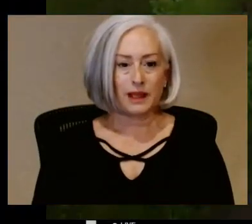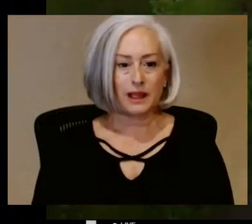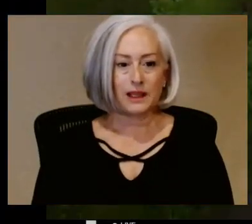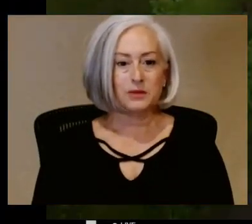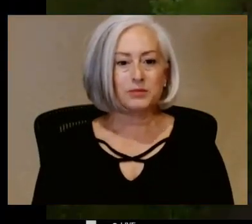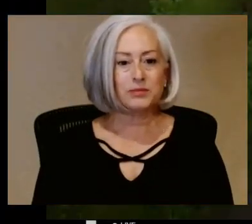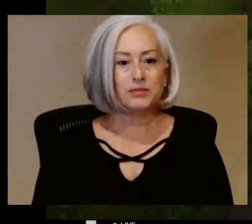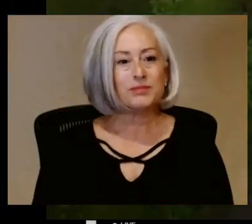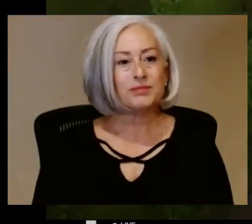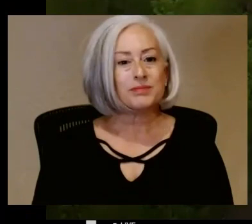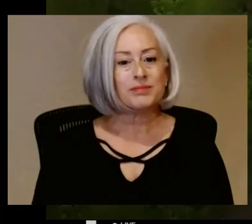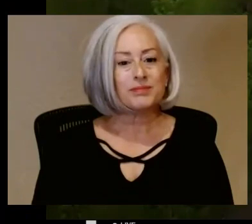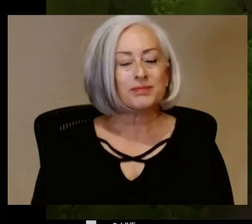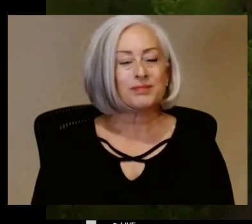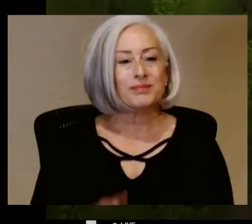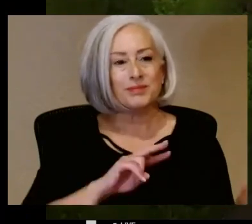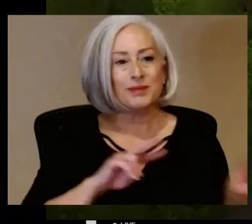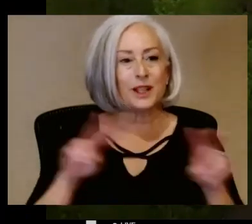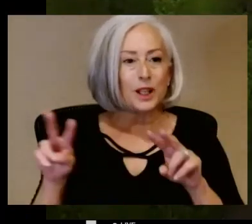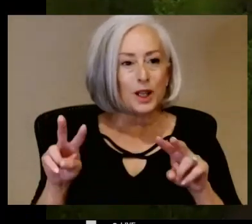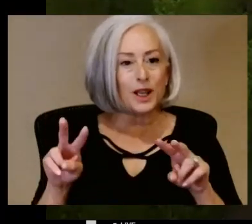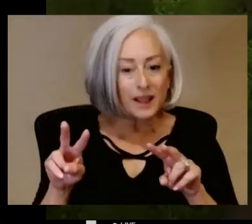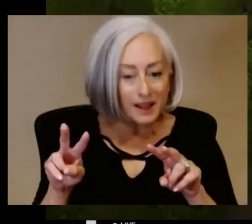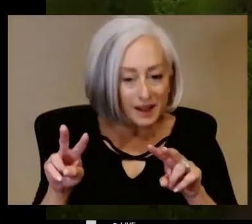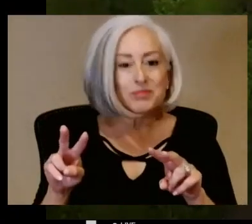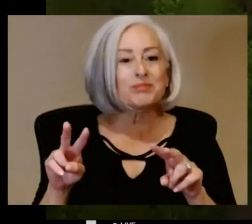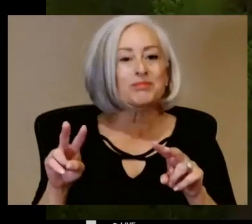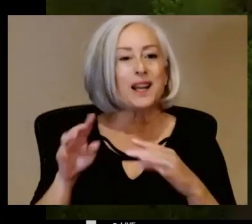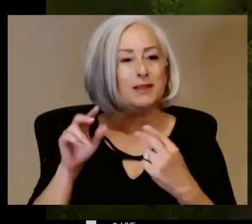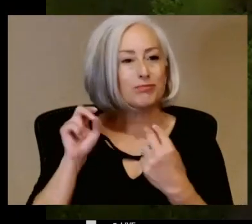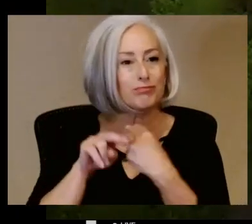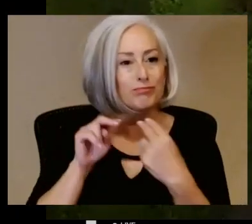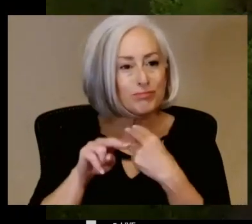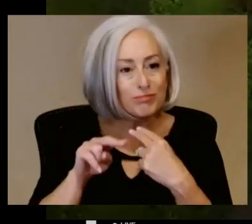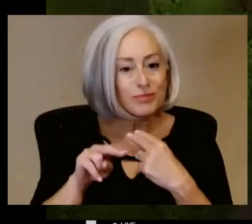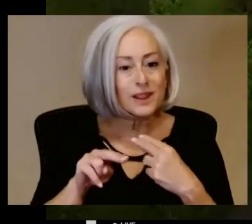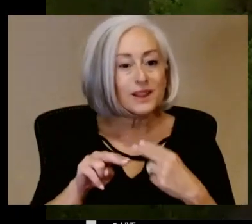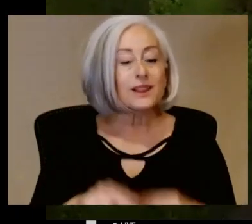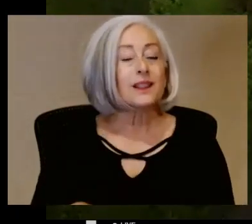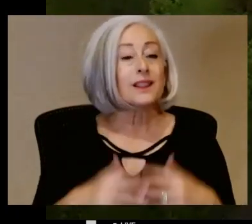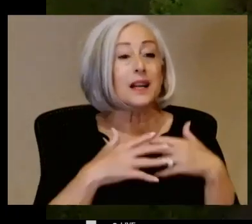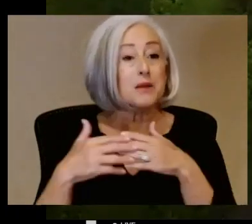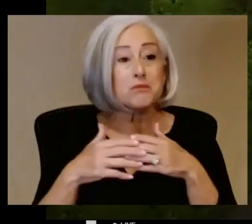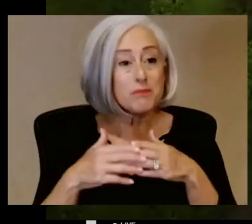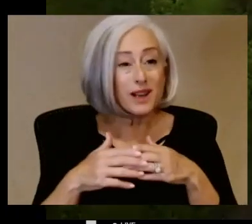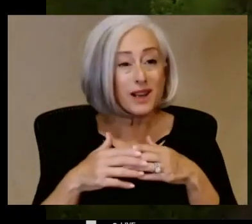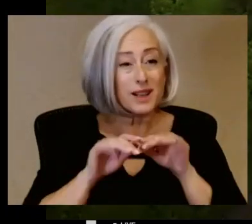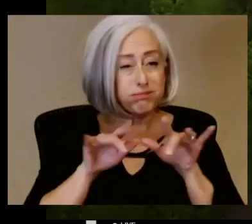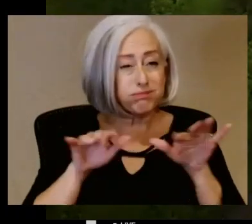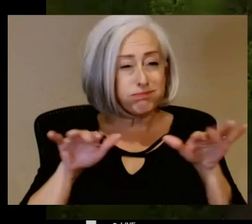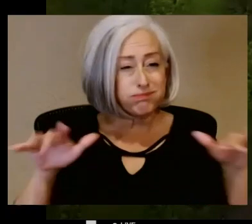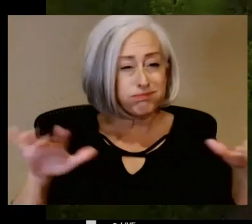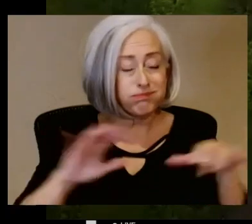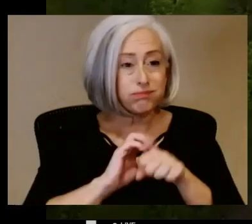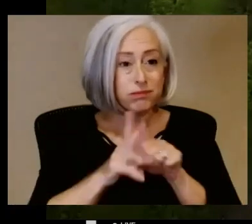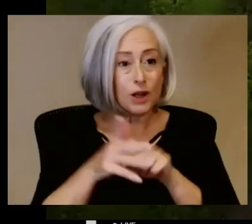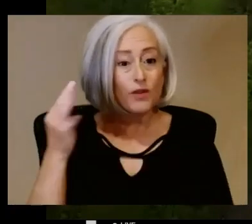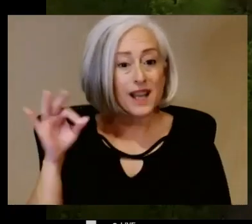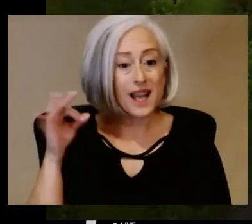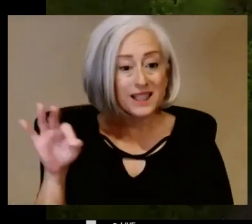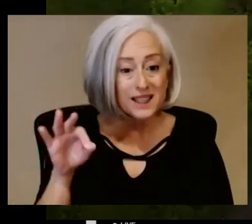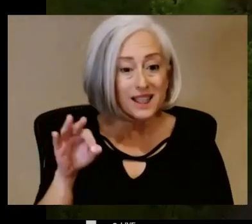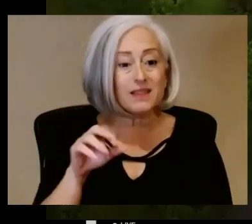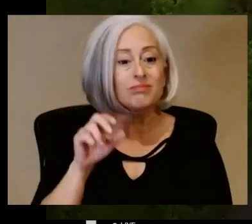Live look right now. America, though, is currently on fire with COVID-19. A live look in Johnson County at I-35 and Shawnee Mission